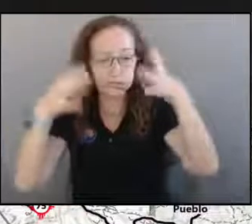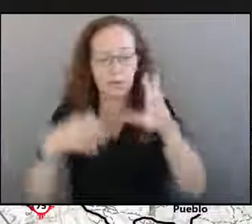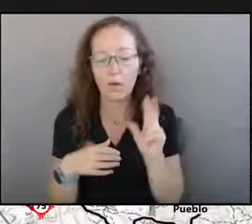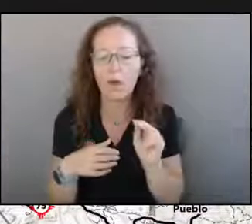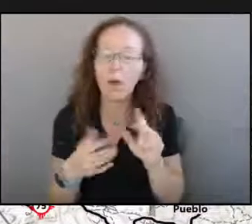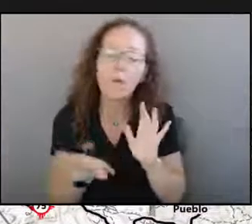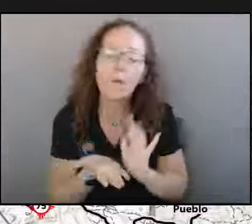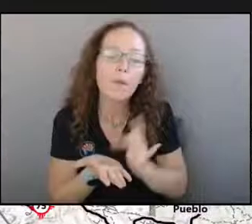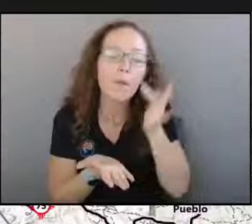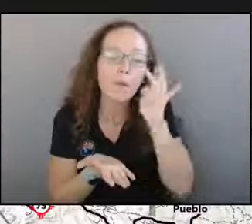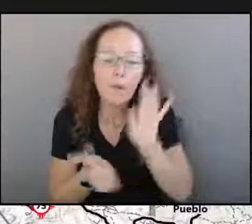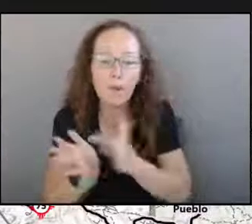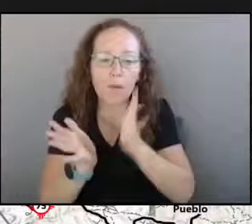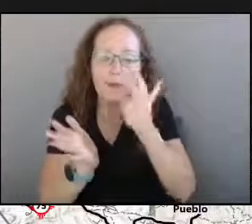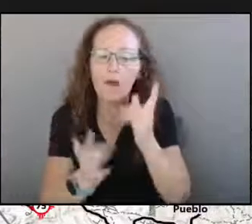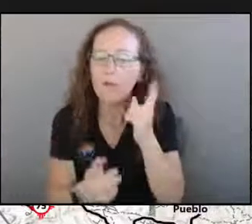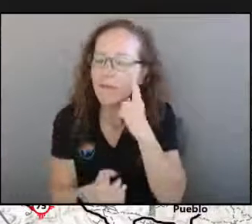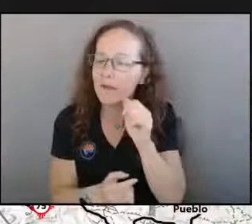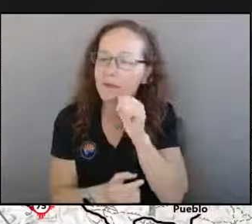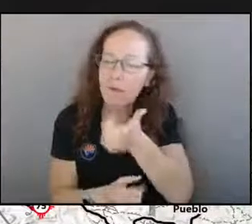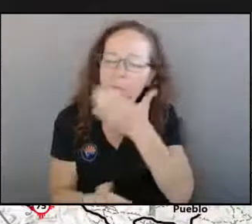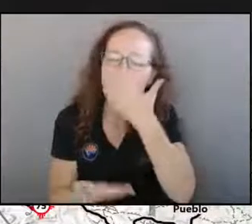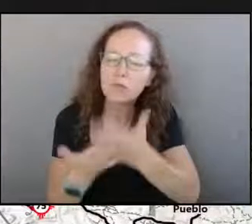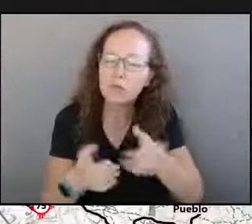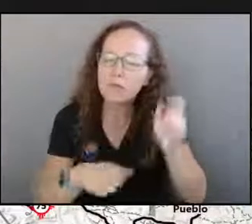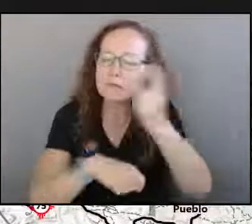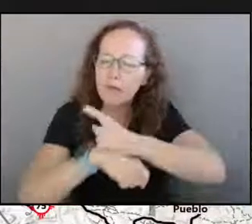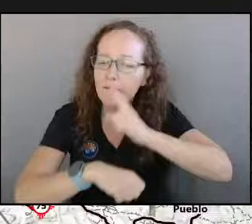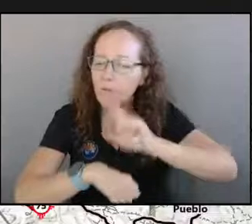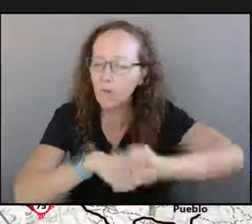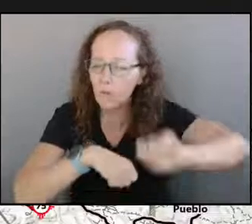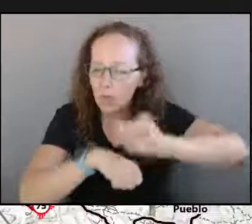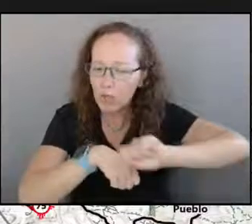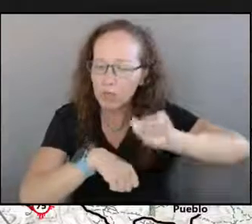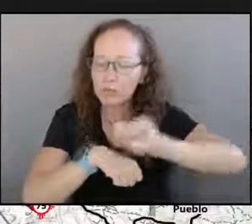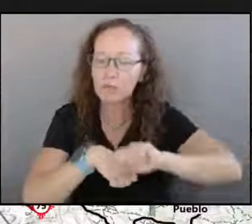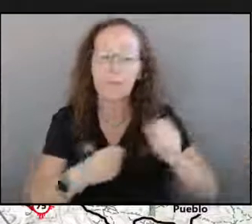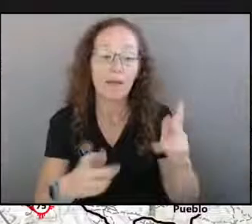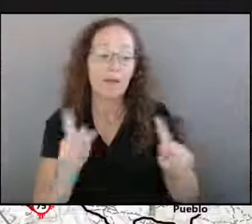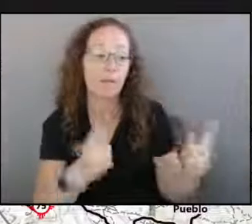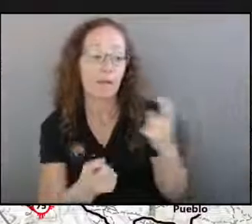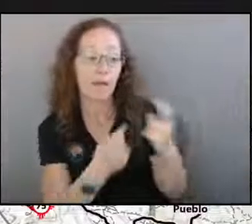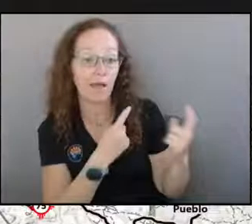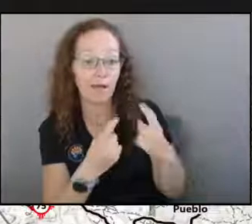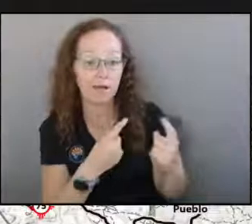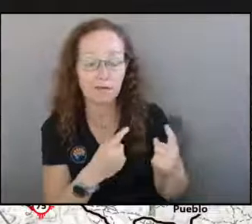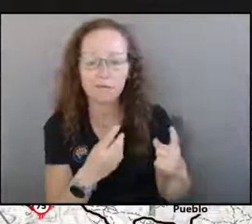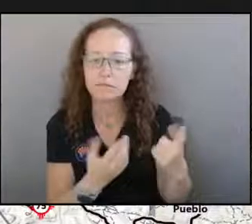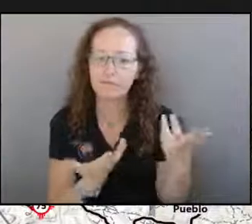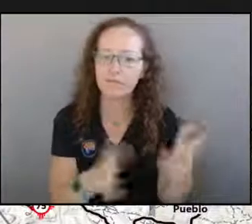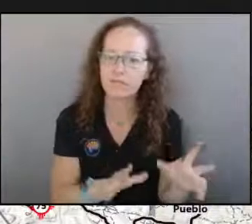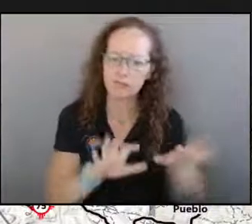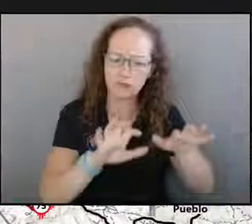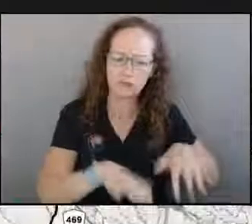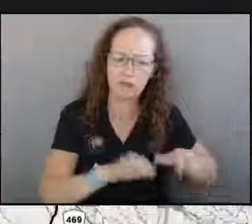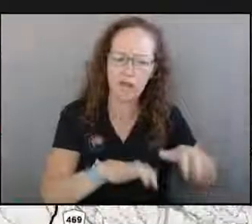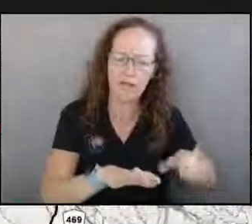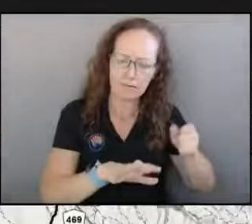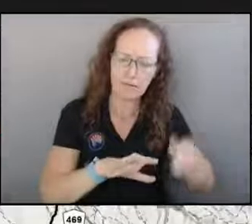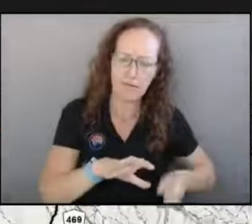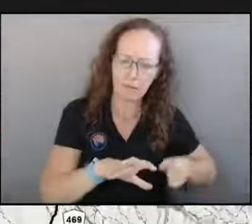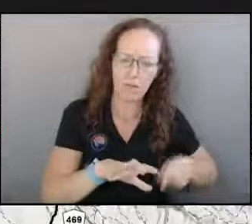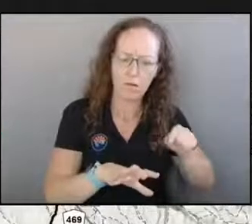day out there. Now, a lot of people have been asking about the rain that we had down the southern portion of the